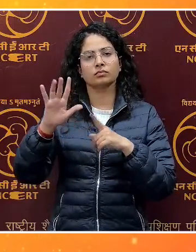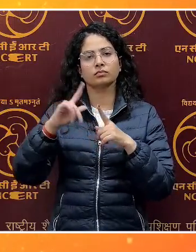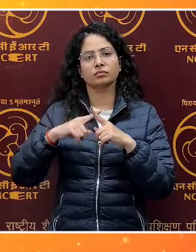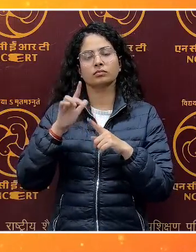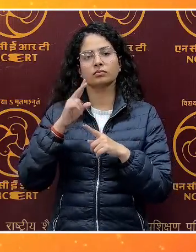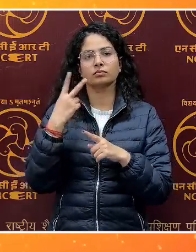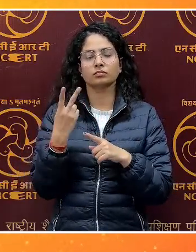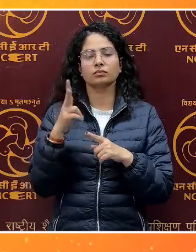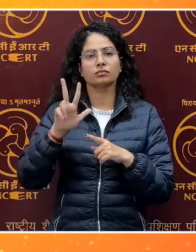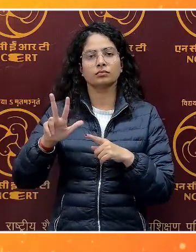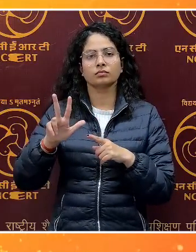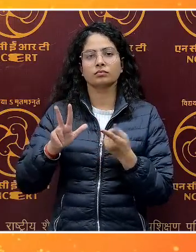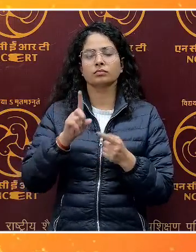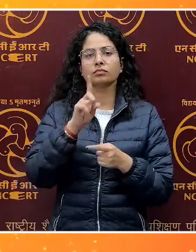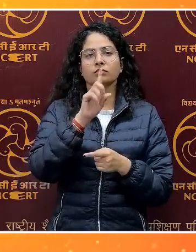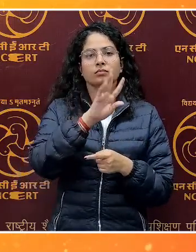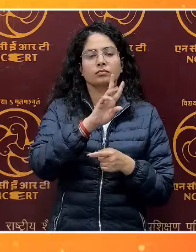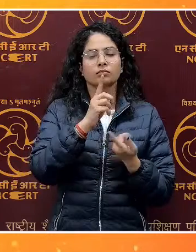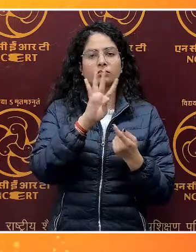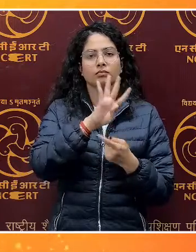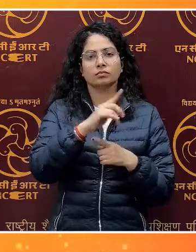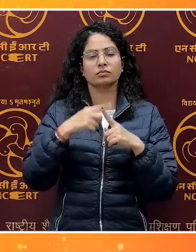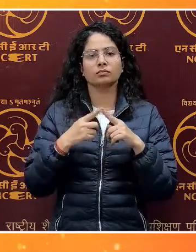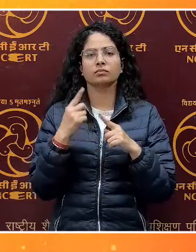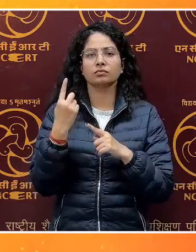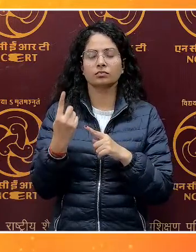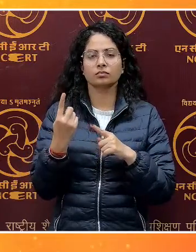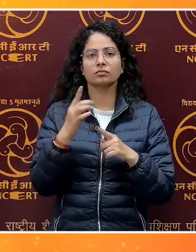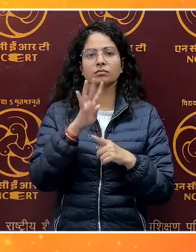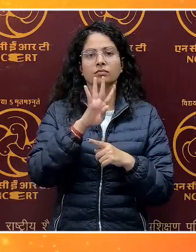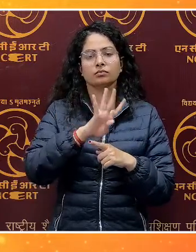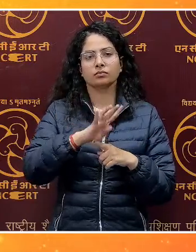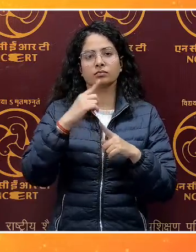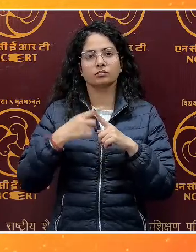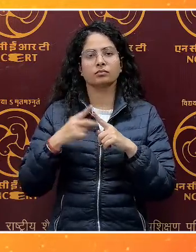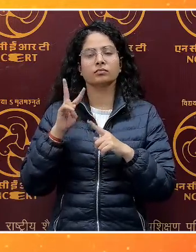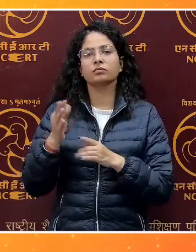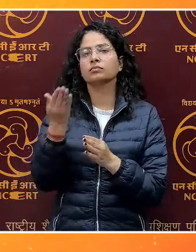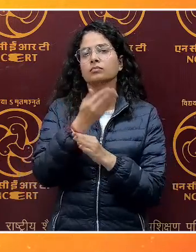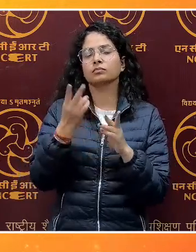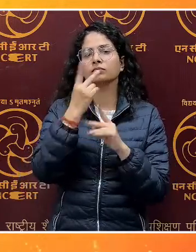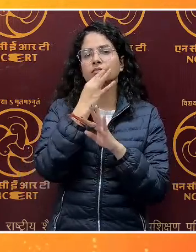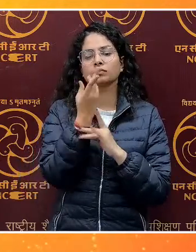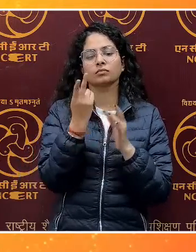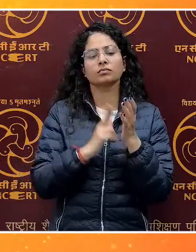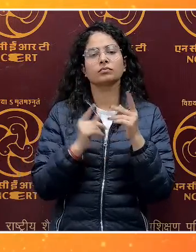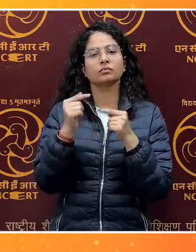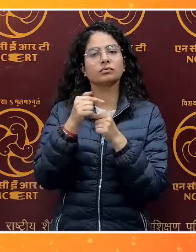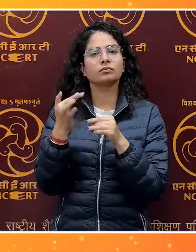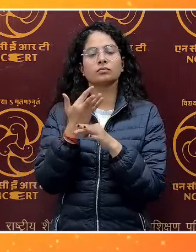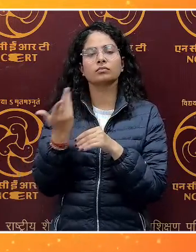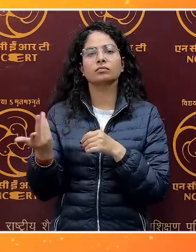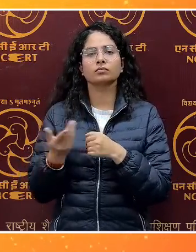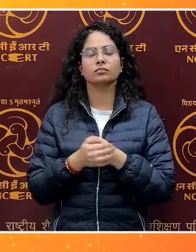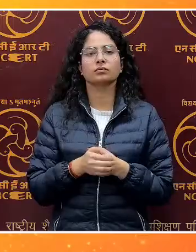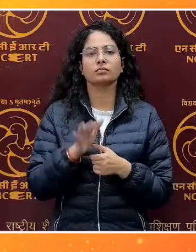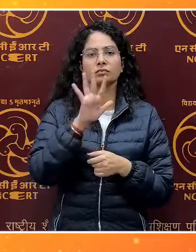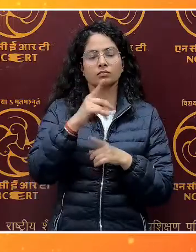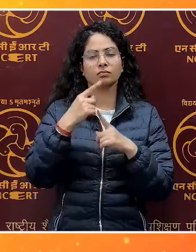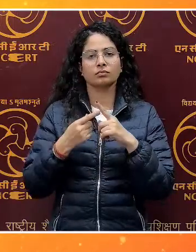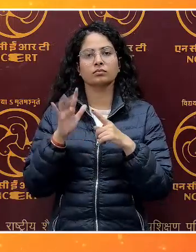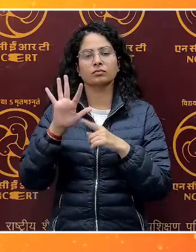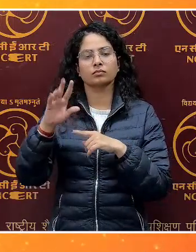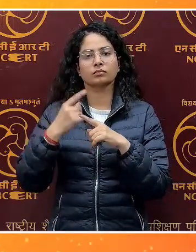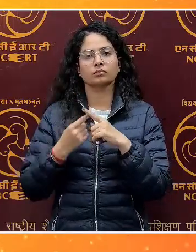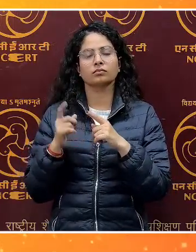8, 4 ones are 4 twos are. So, as you can see, n is nothing but I have here 5 into 5 into